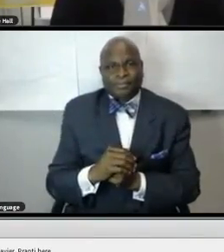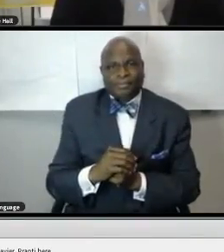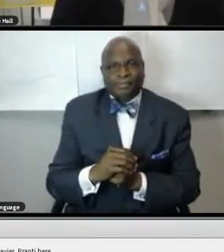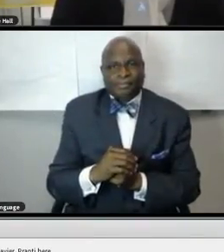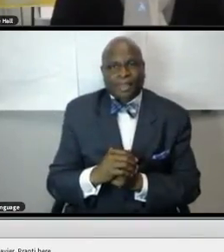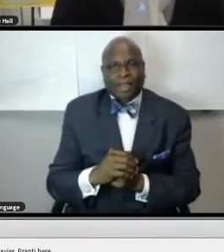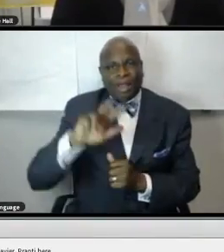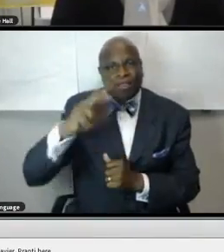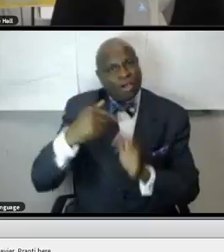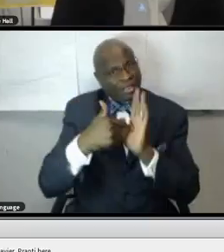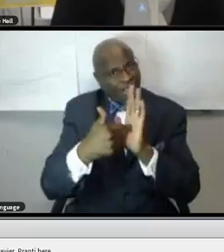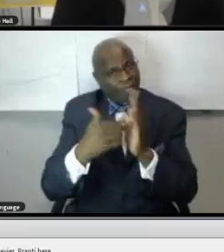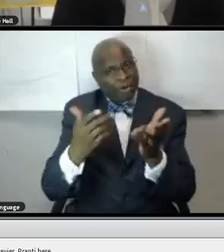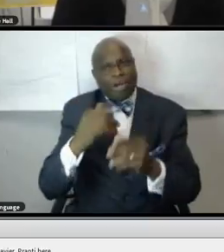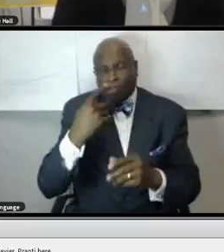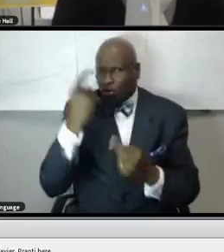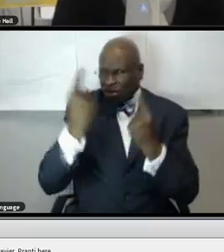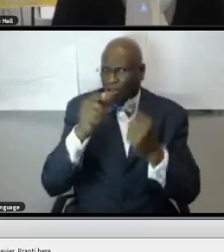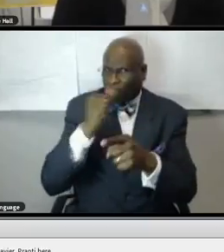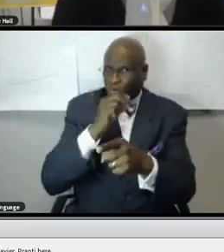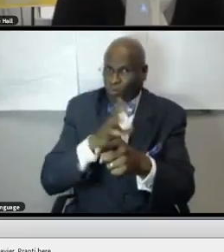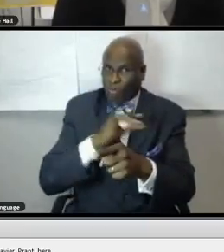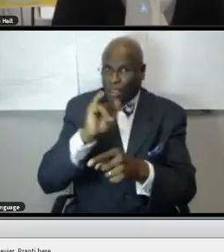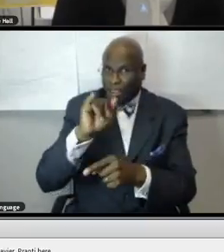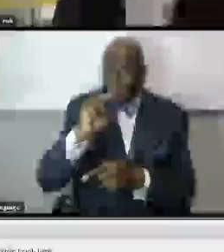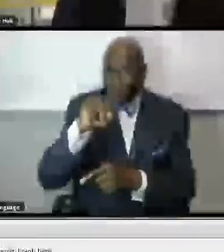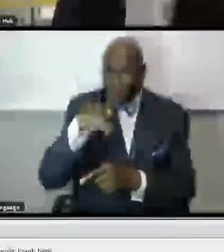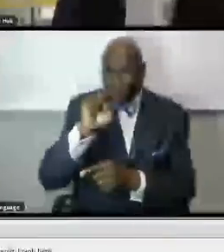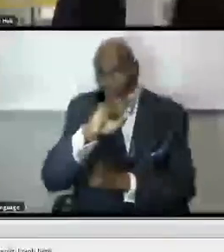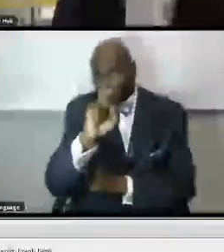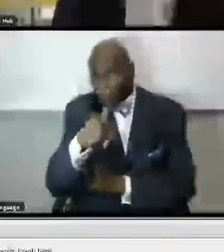Third example, would you consider this woman Indigenous?